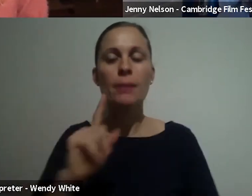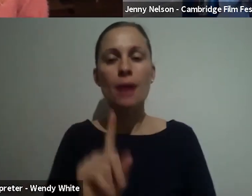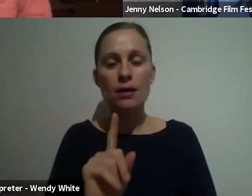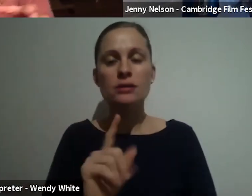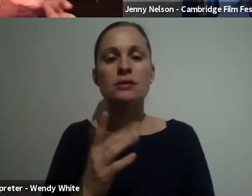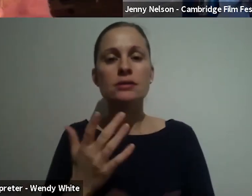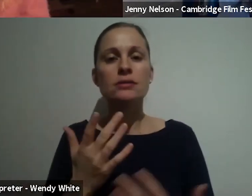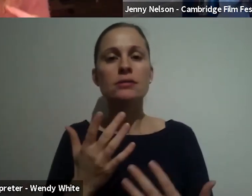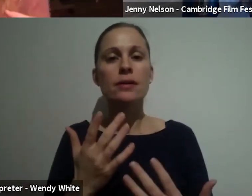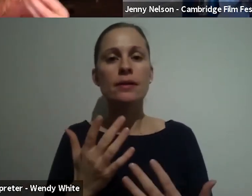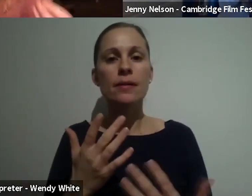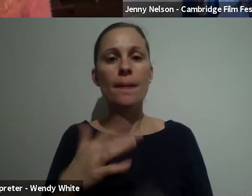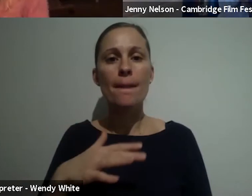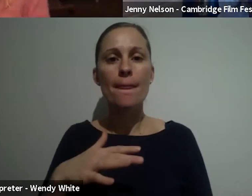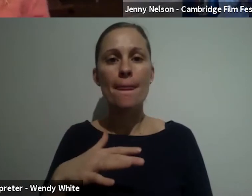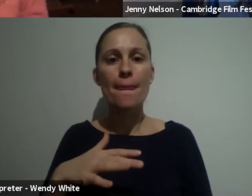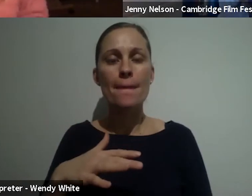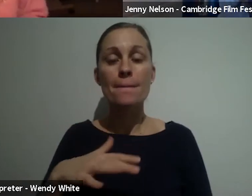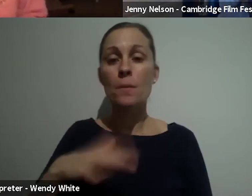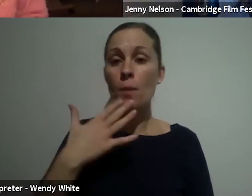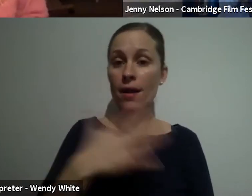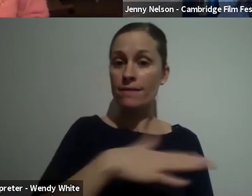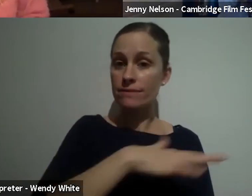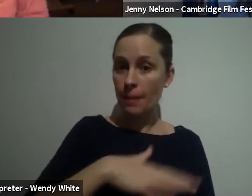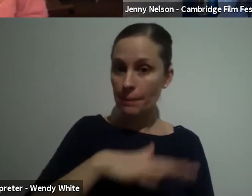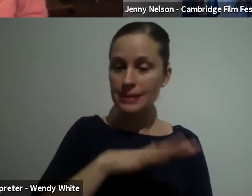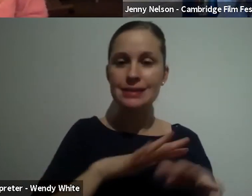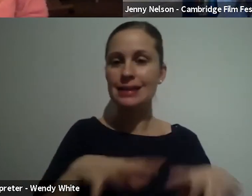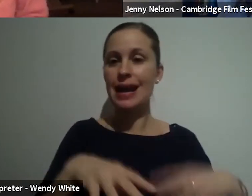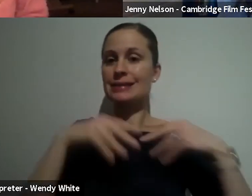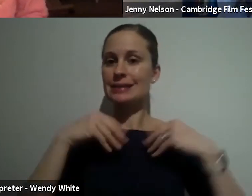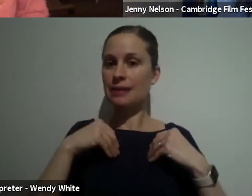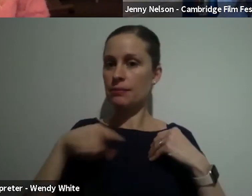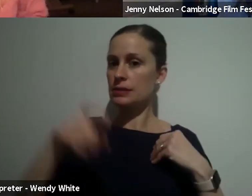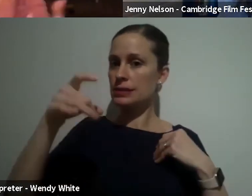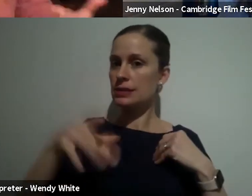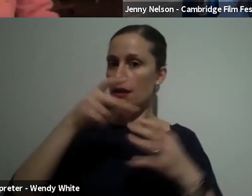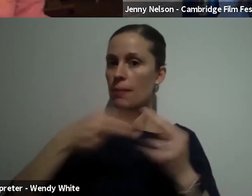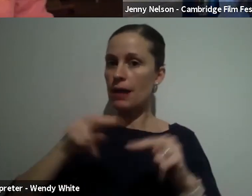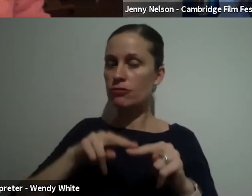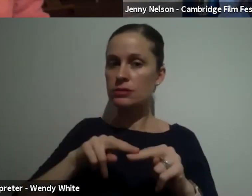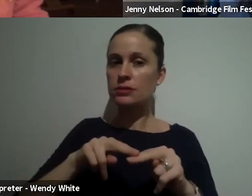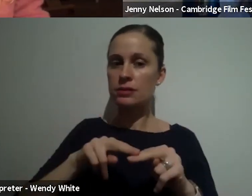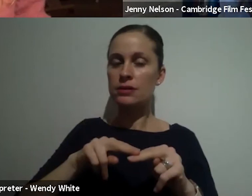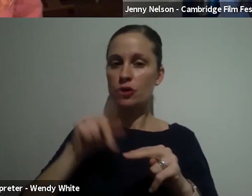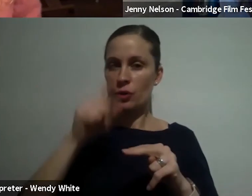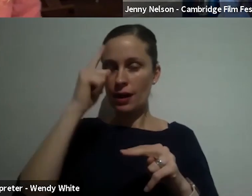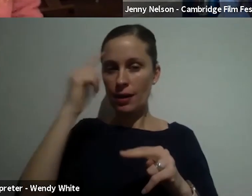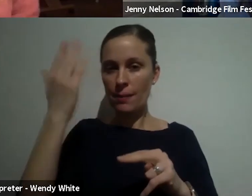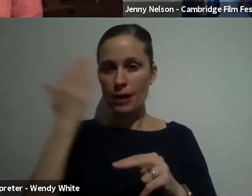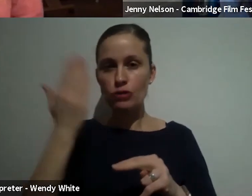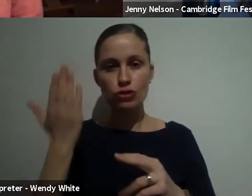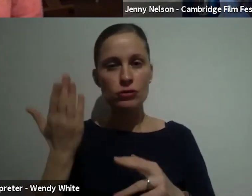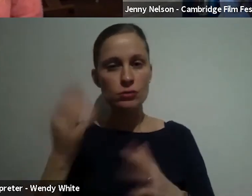when families were not accepting this situation, it was very, I mean, you can imagine, no? How hard it